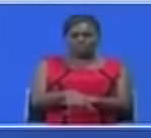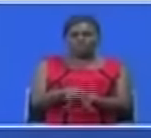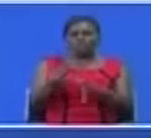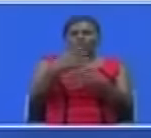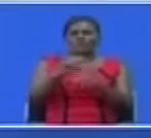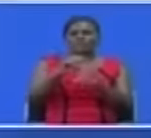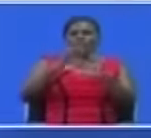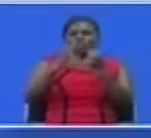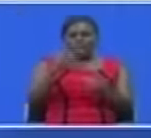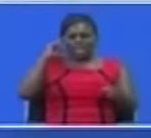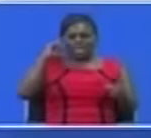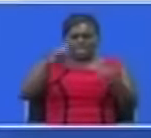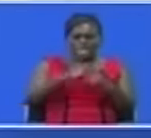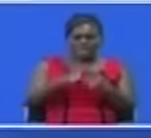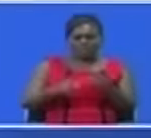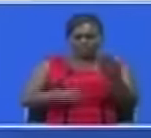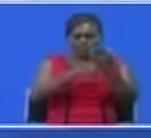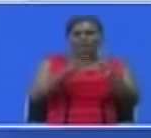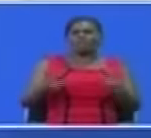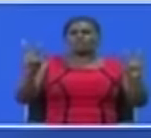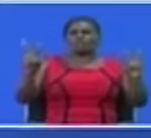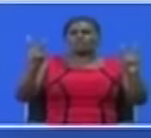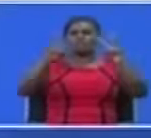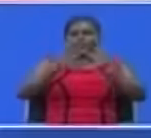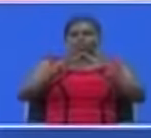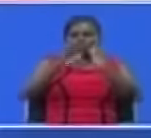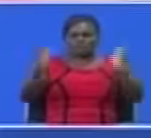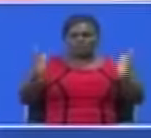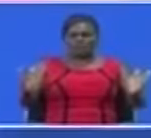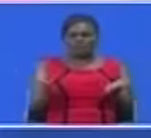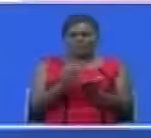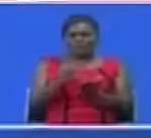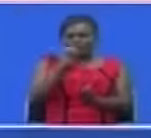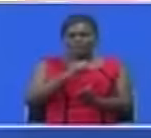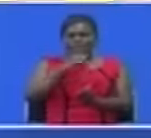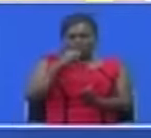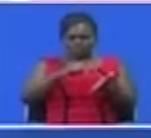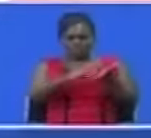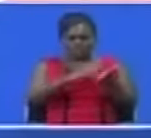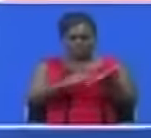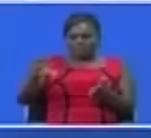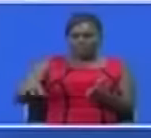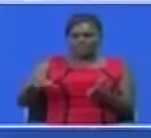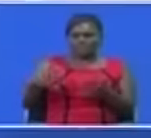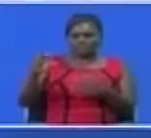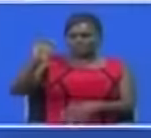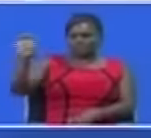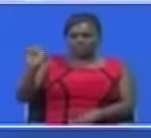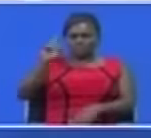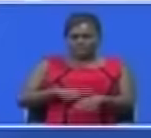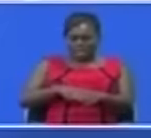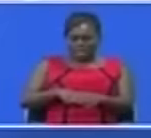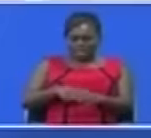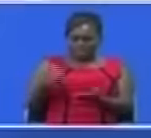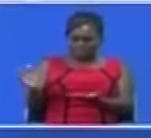in the world, with a mission to add value at the source, packaging private label tea for major supermarket chains in Europe. So